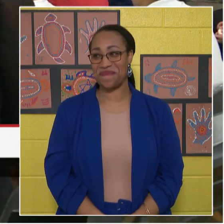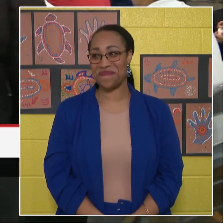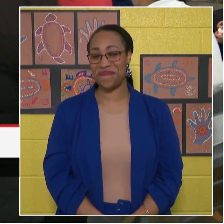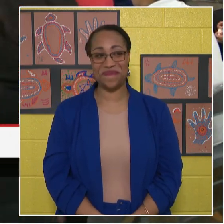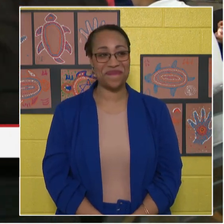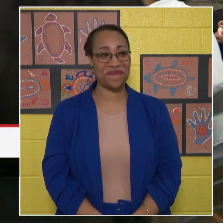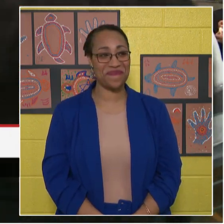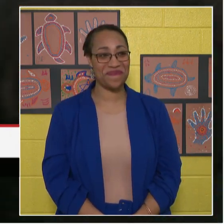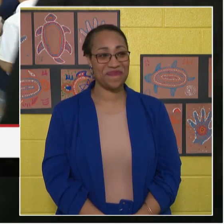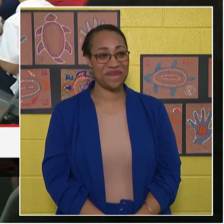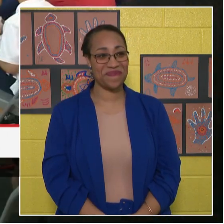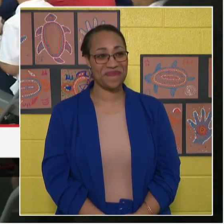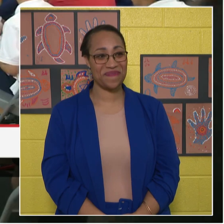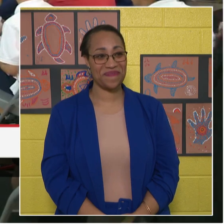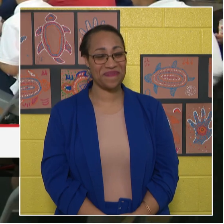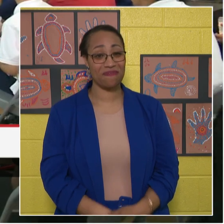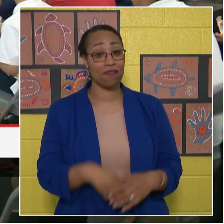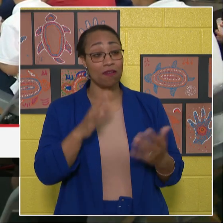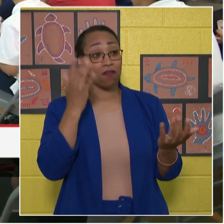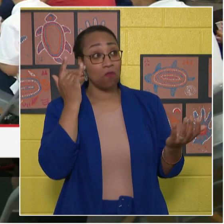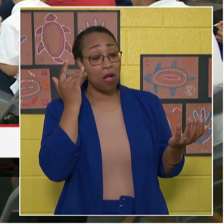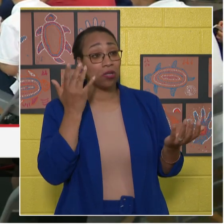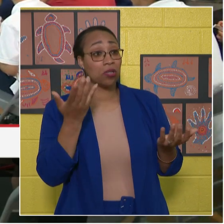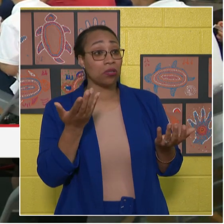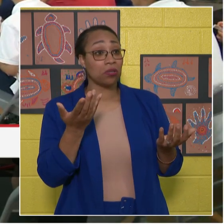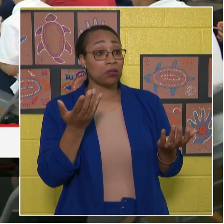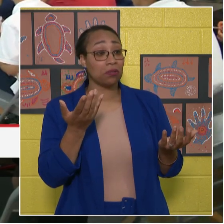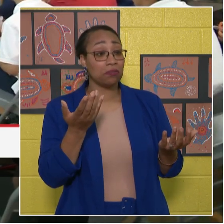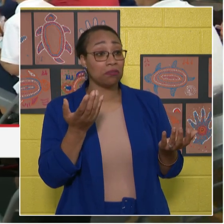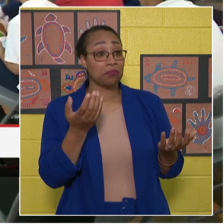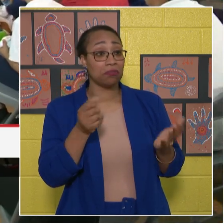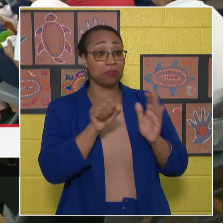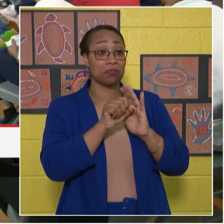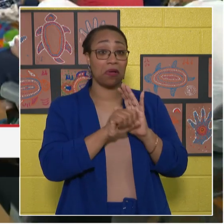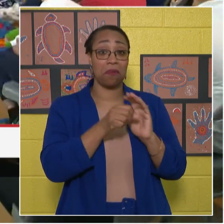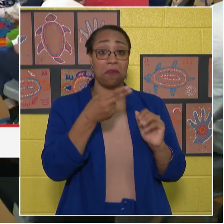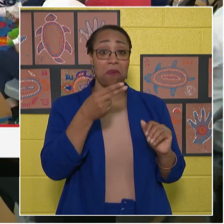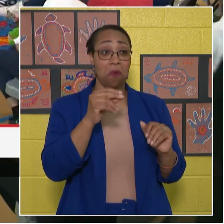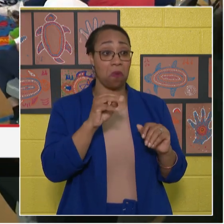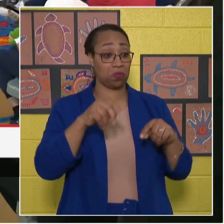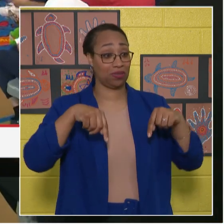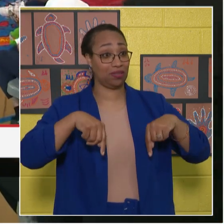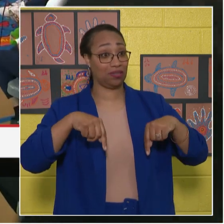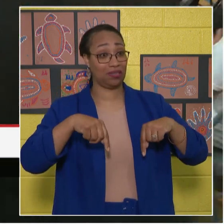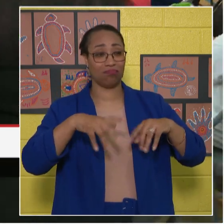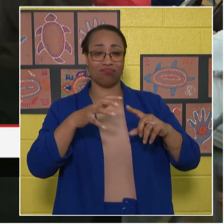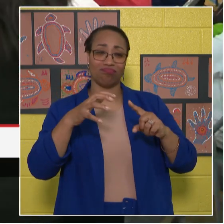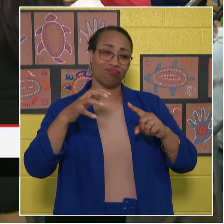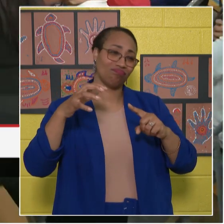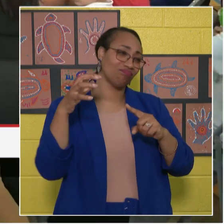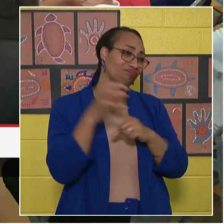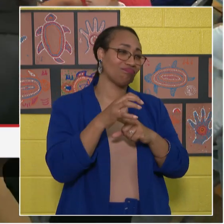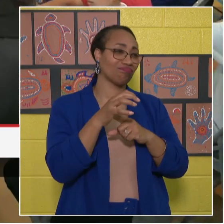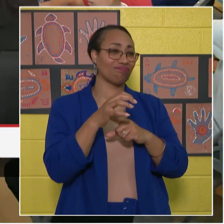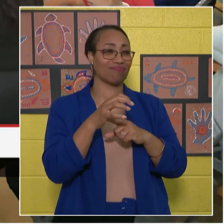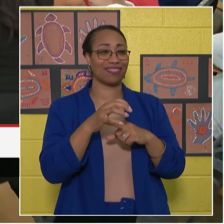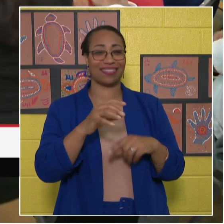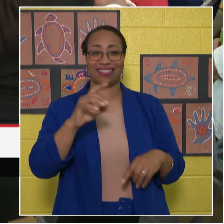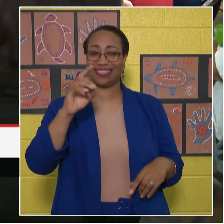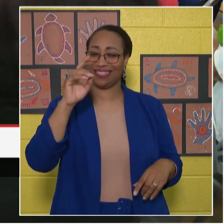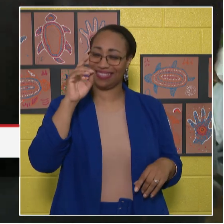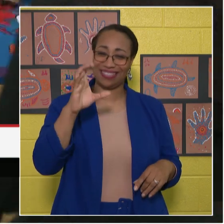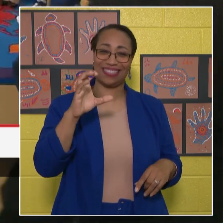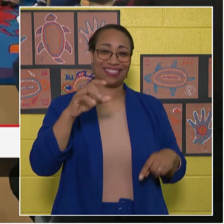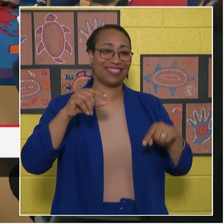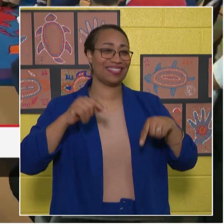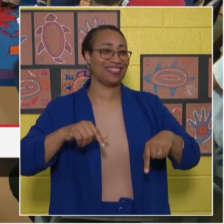Because it might be the greatest state in all the United States. It might be. I like the way you guys think. So this is why we talk about